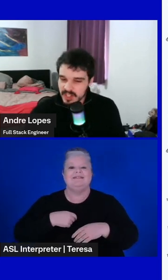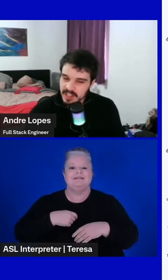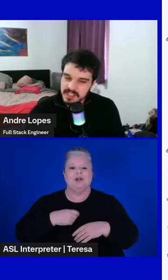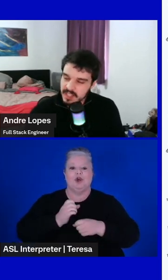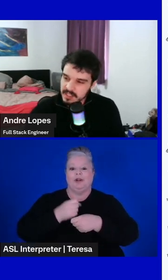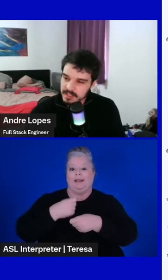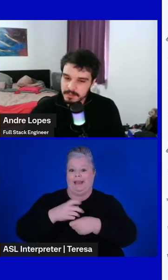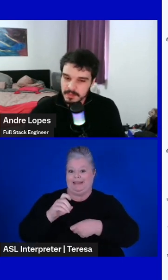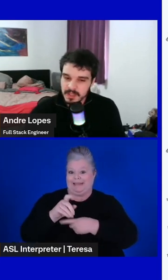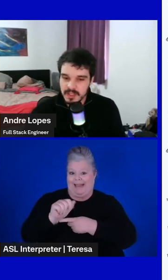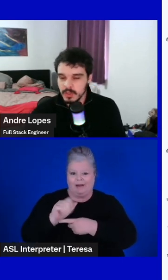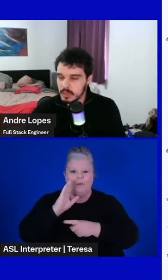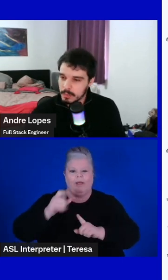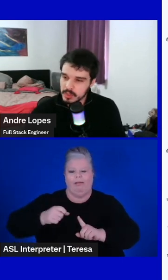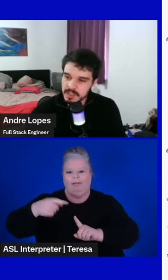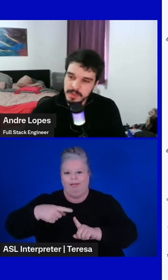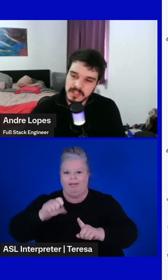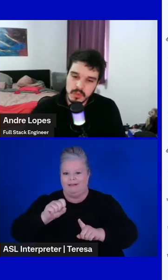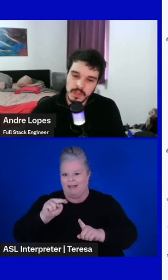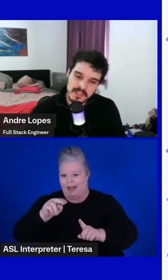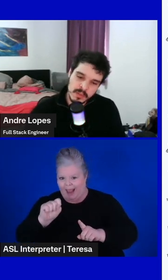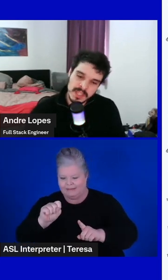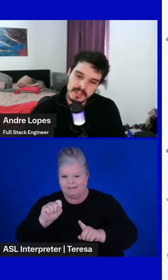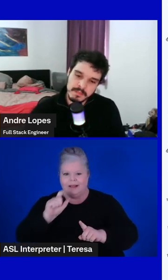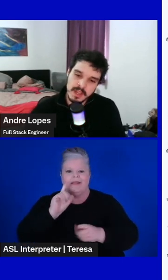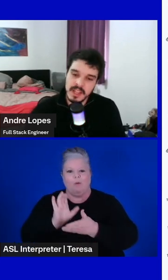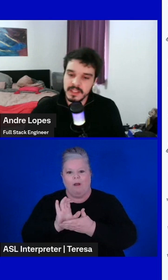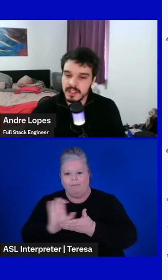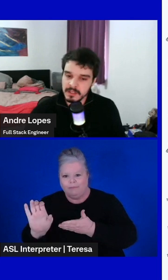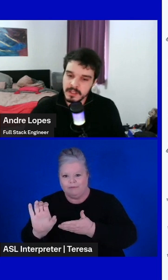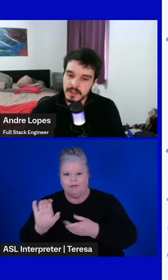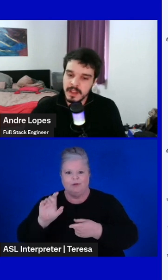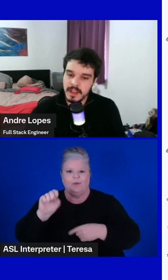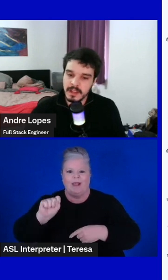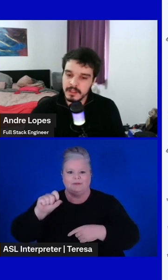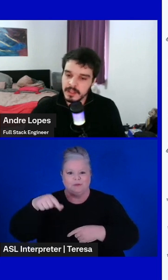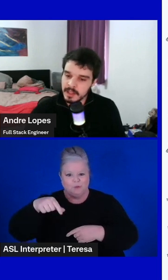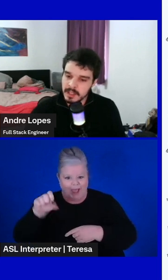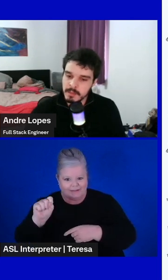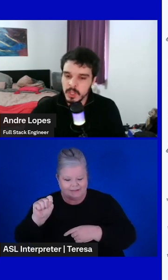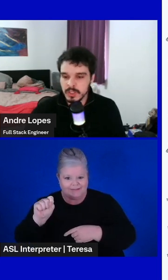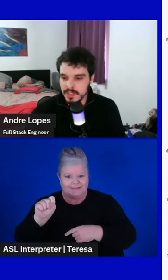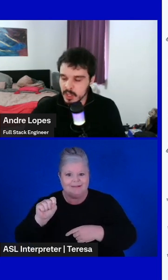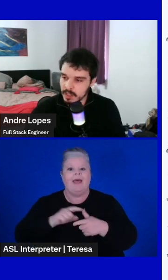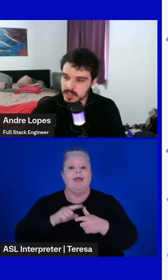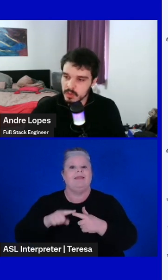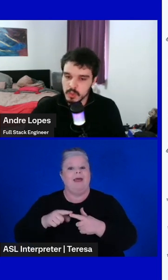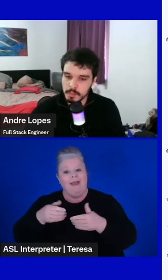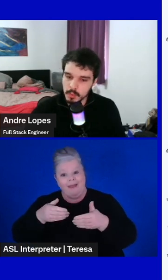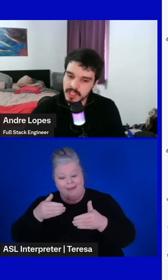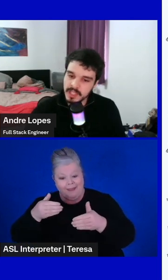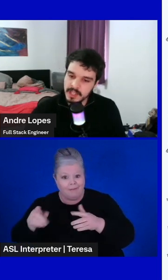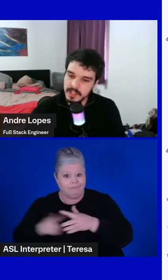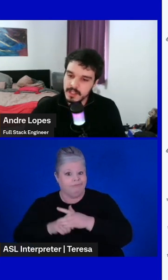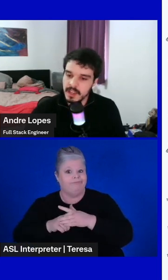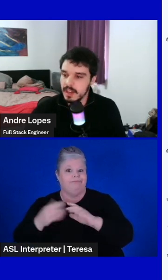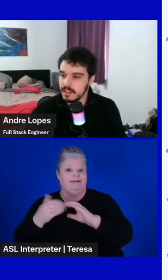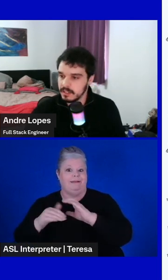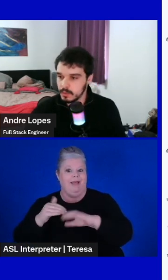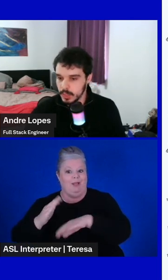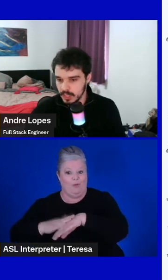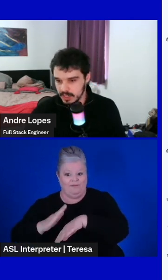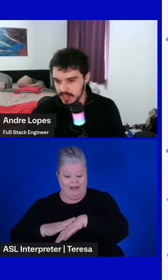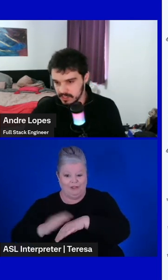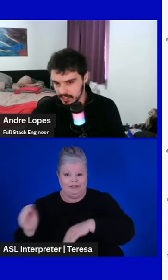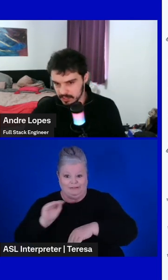going to trigger SNS. That's going to push this message to SQS, and then the email notification lambda is going to pull the data